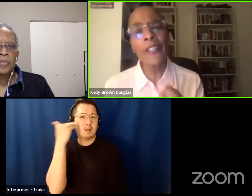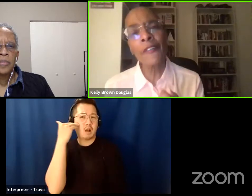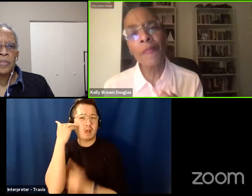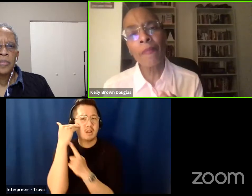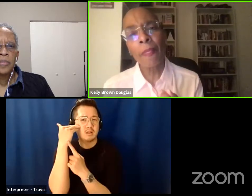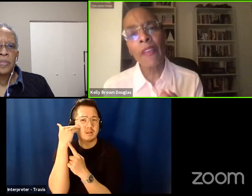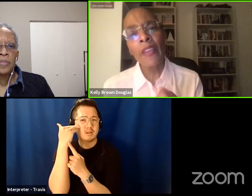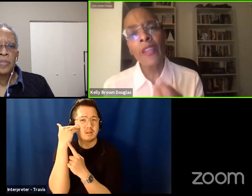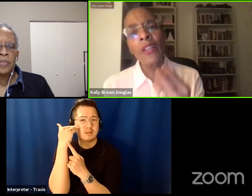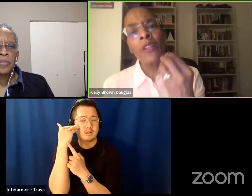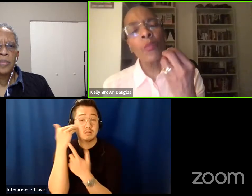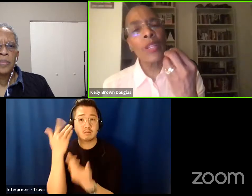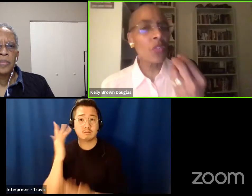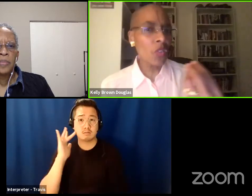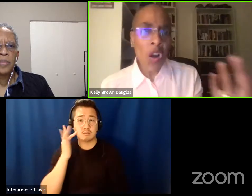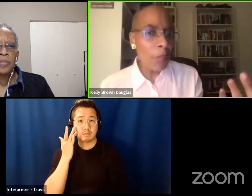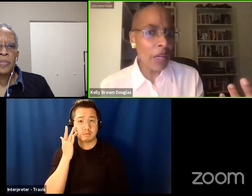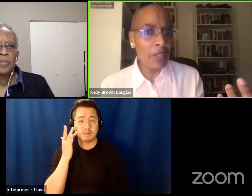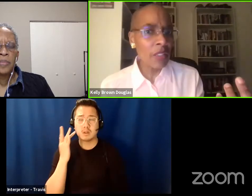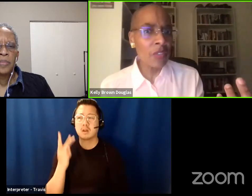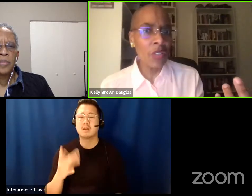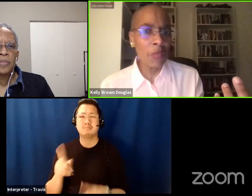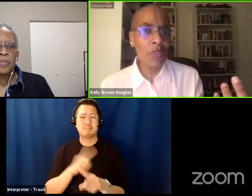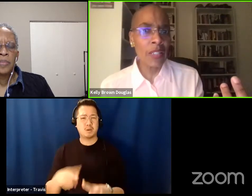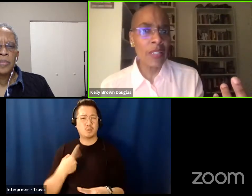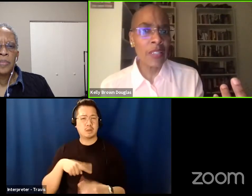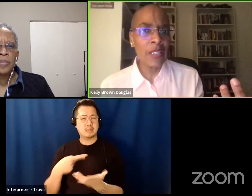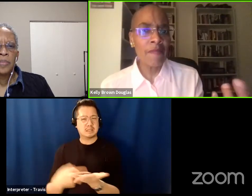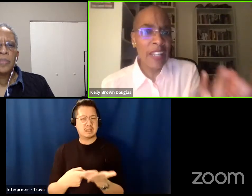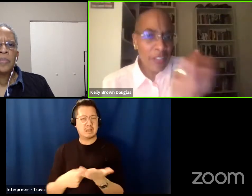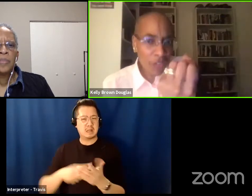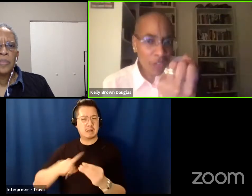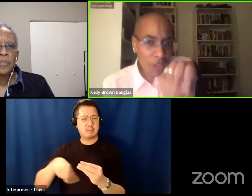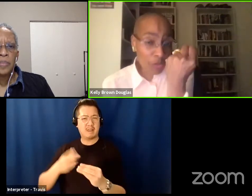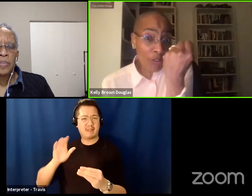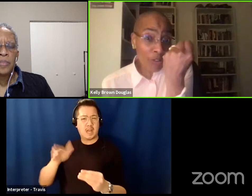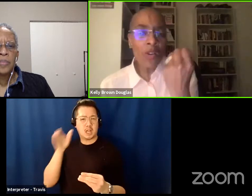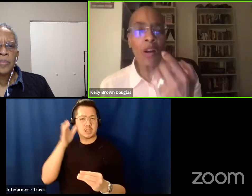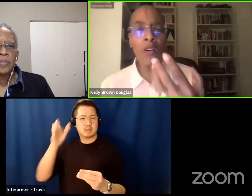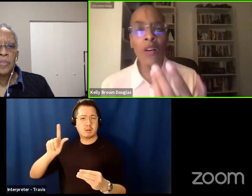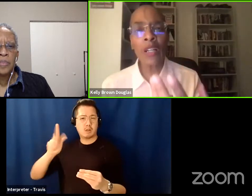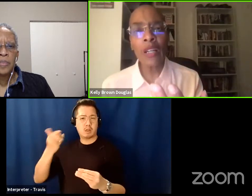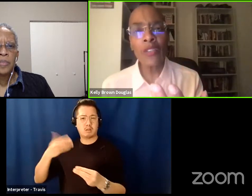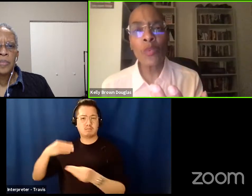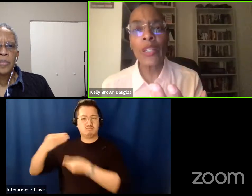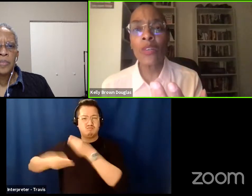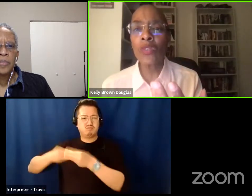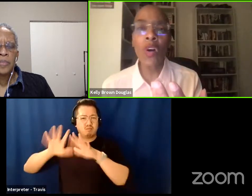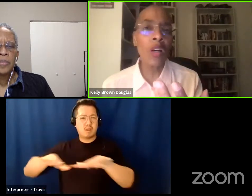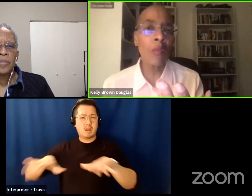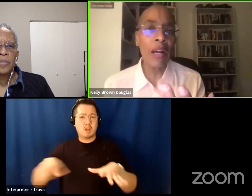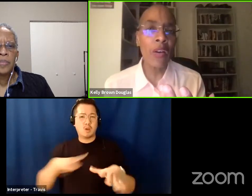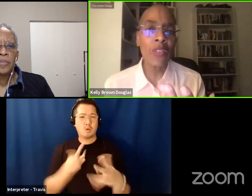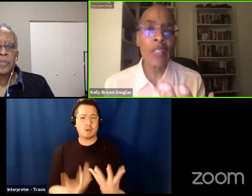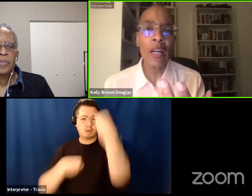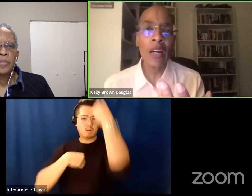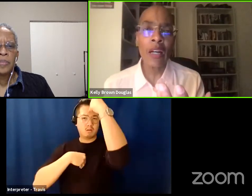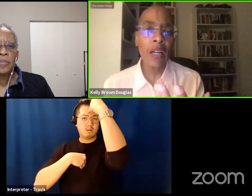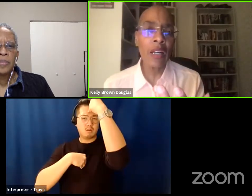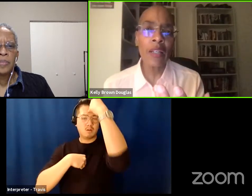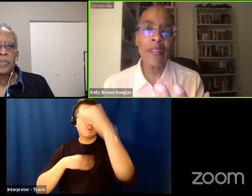and knowing. We don't talk about the conceptual legacy that has a grip on us. We don't talk